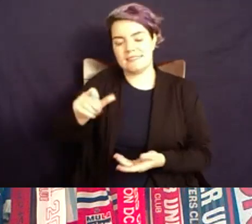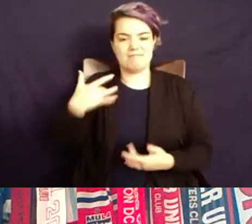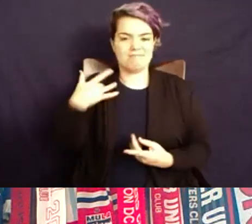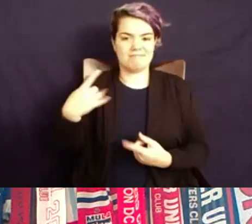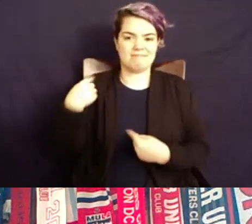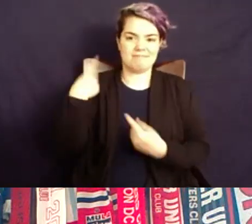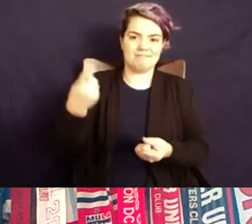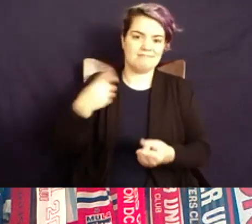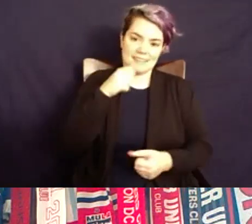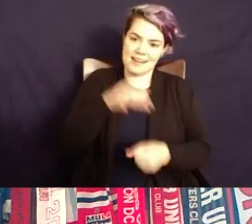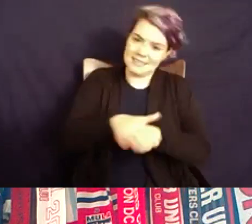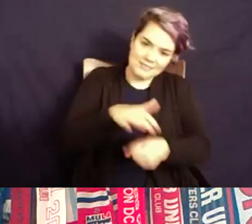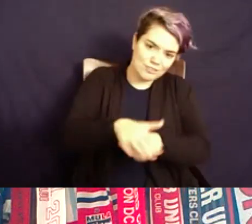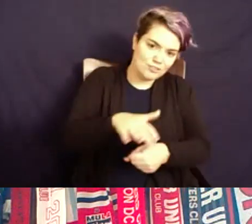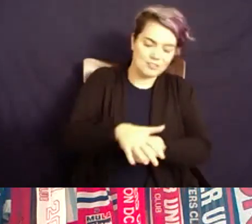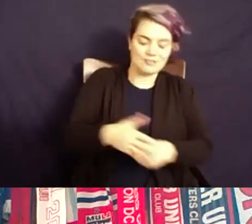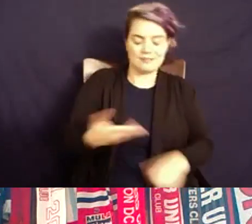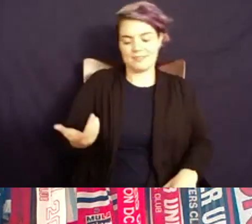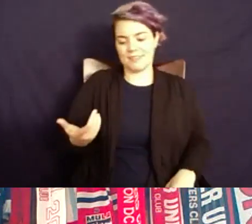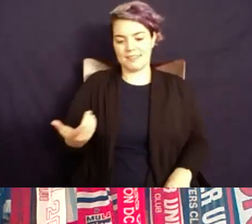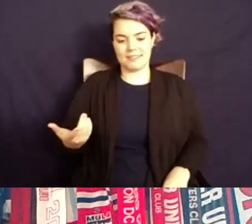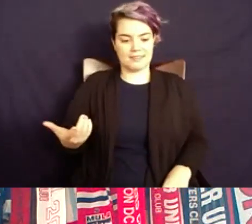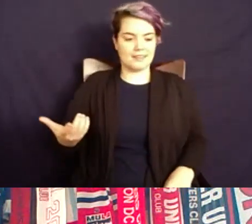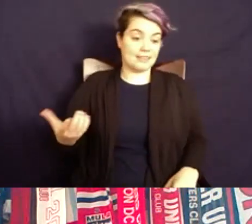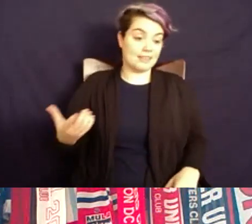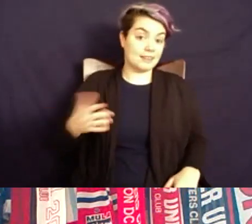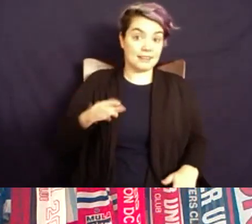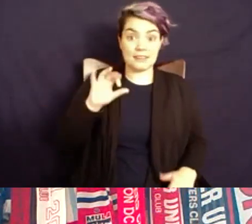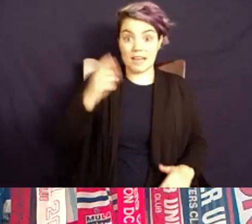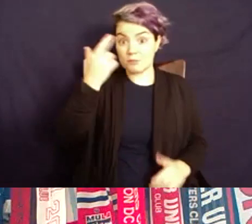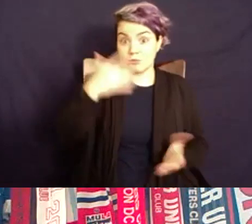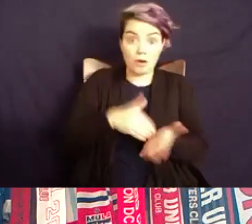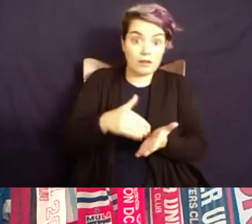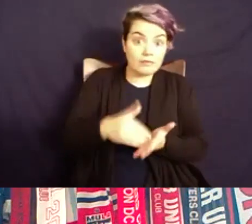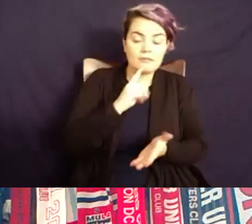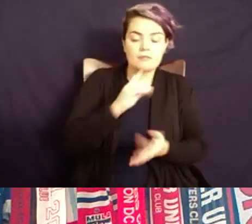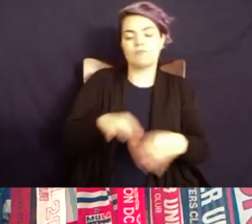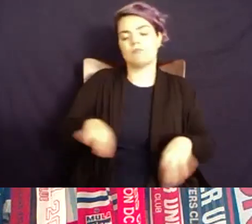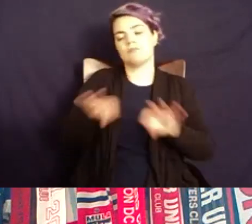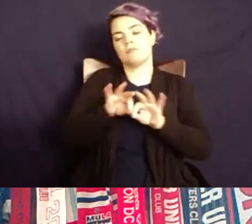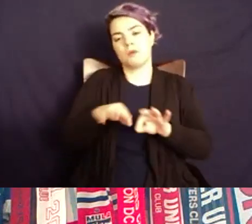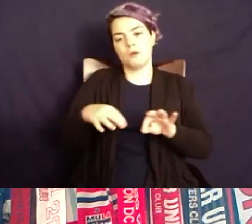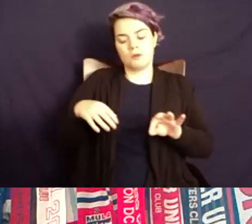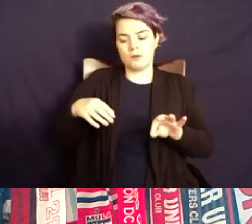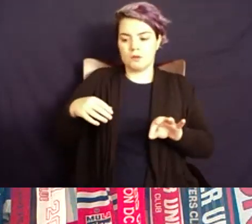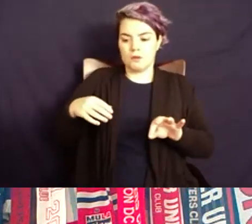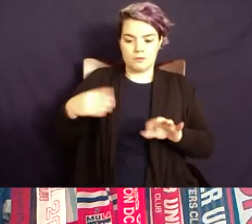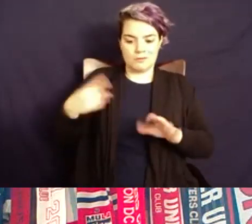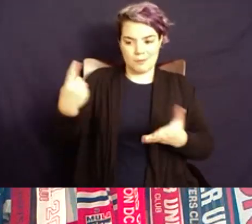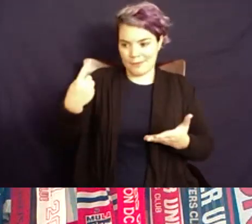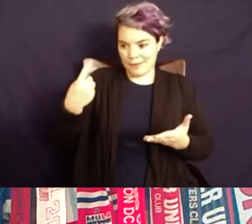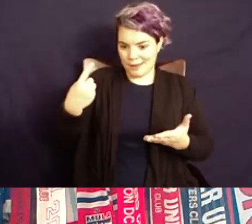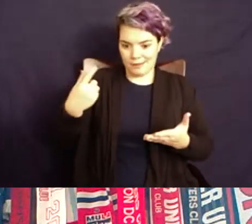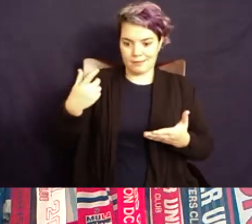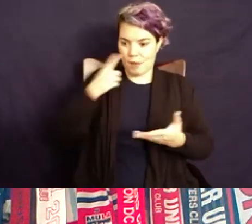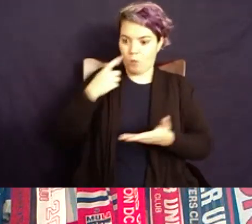in numbers, that, you know, that's why often it helps to have something that will